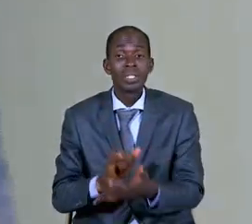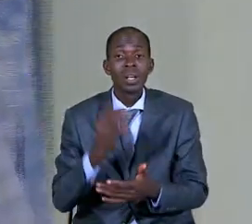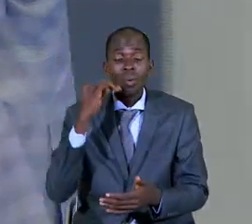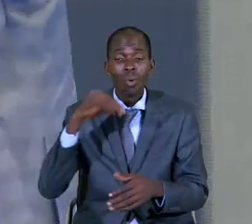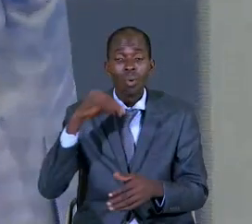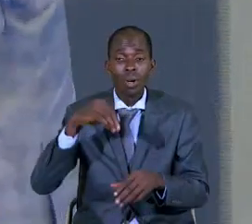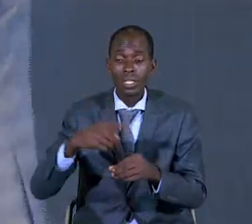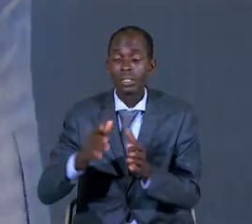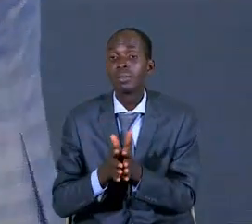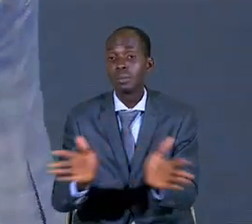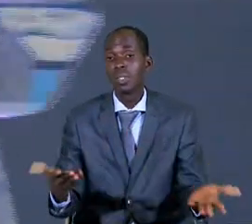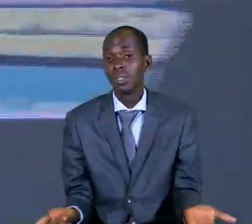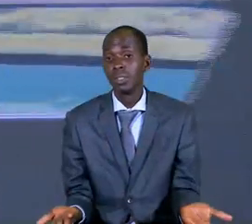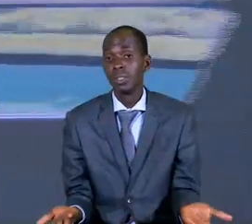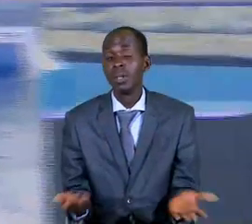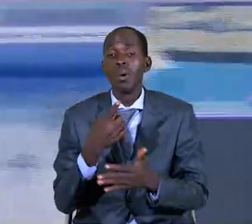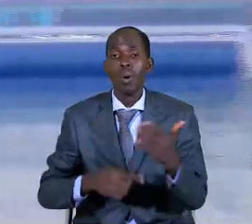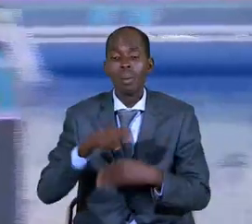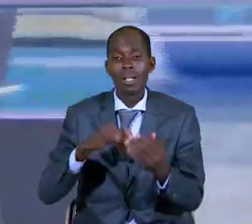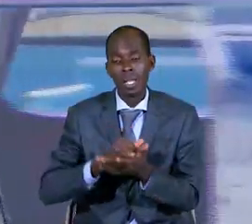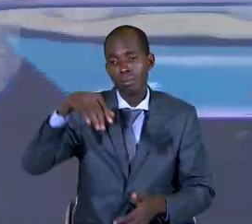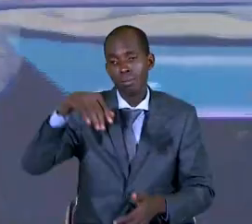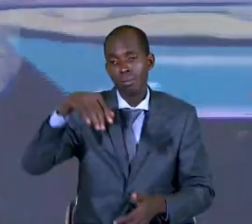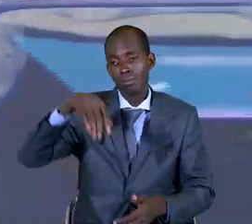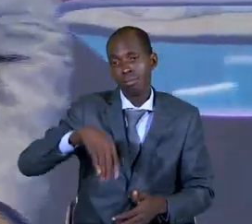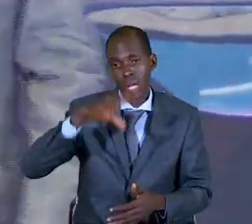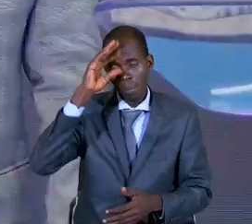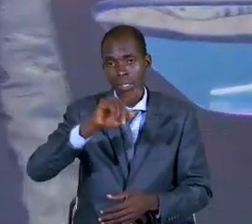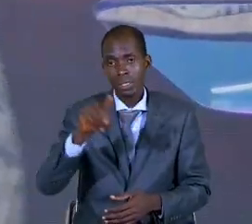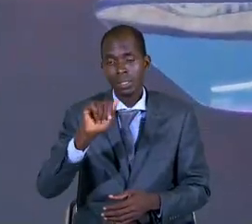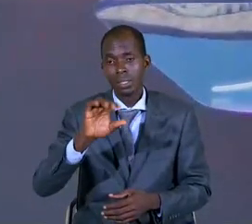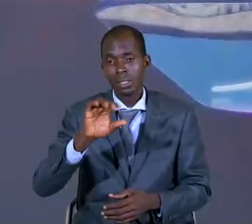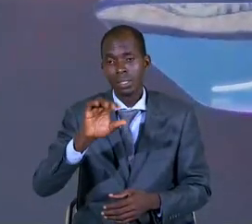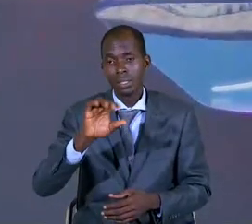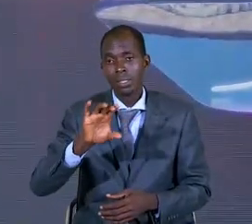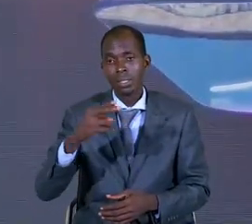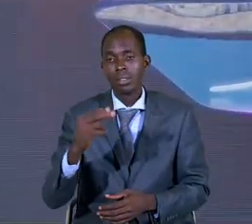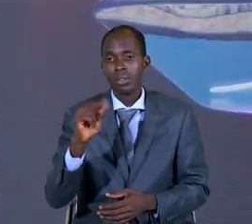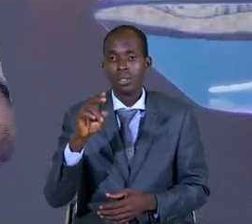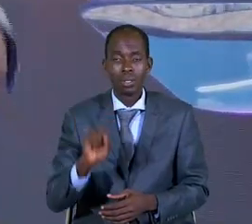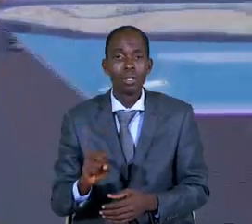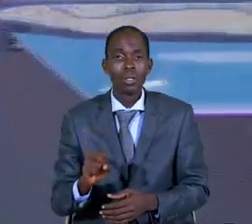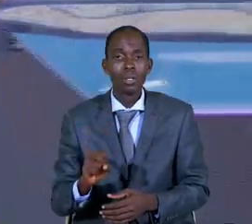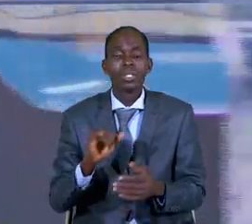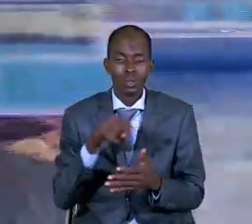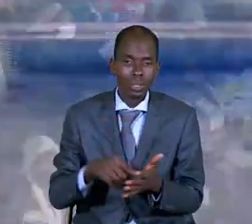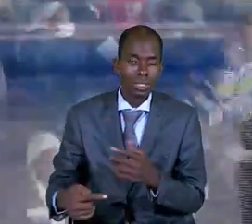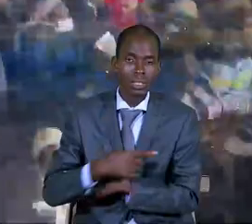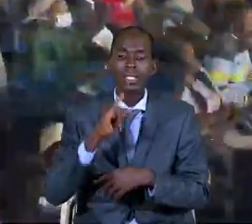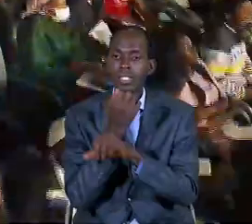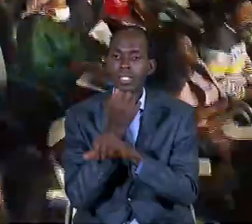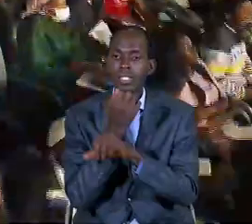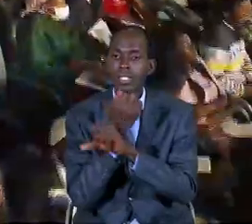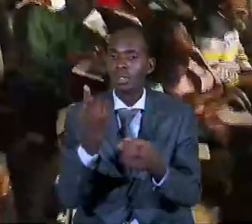at Zacchaeus. Today salvation is come into this house. That was in the public. Look at the woman that